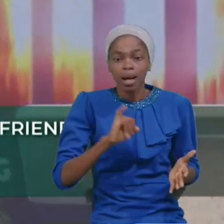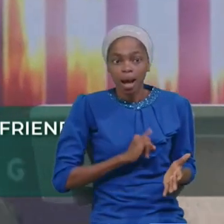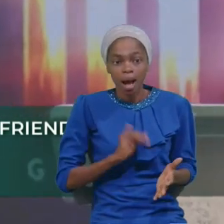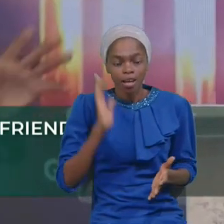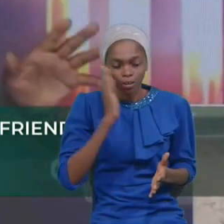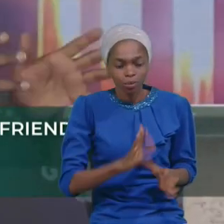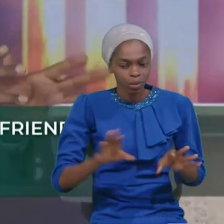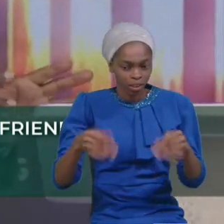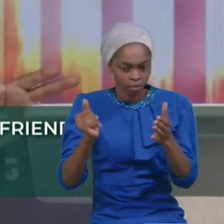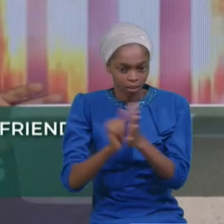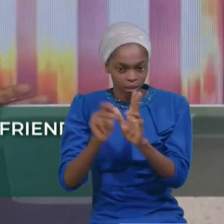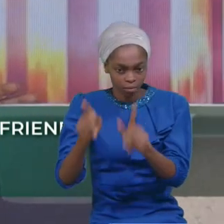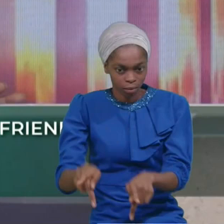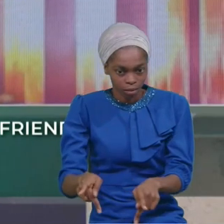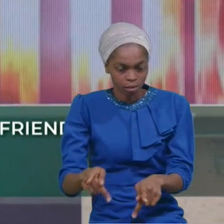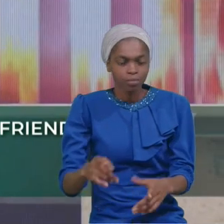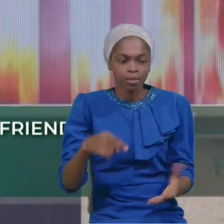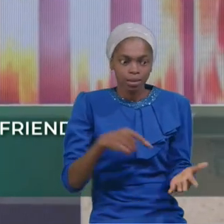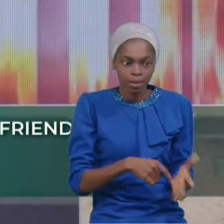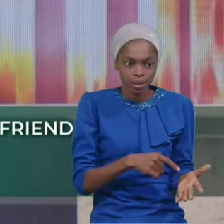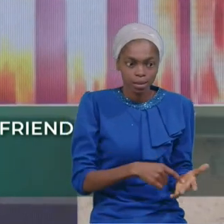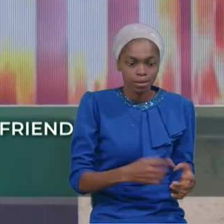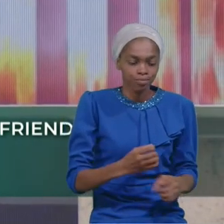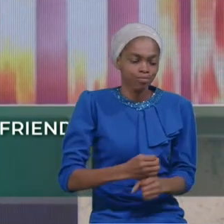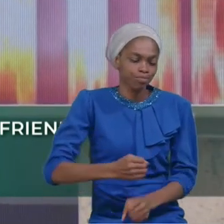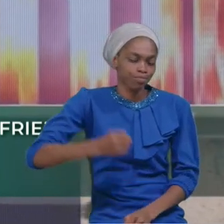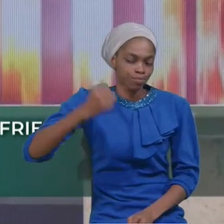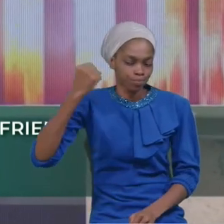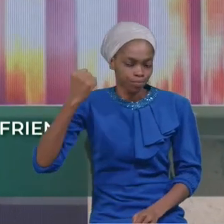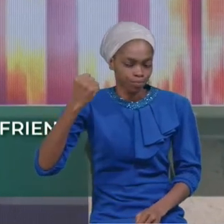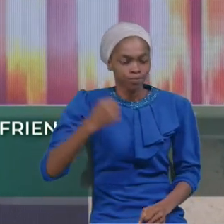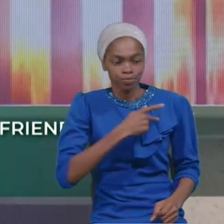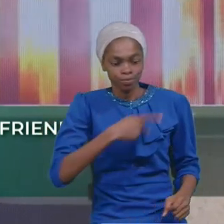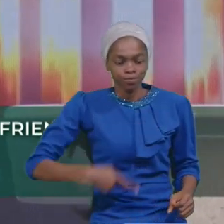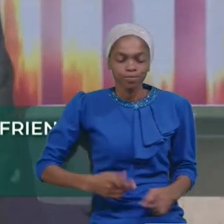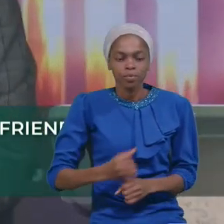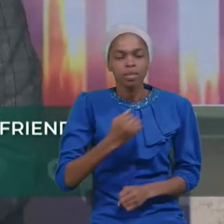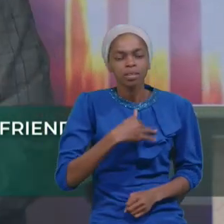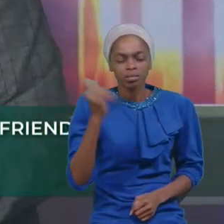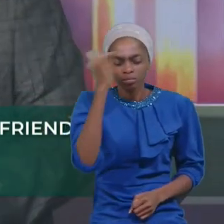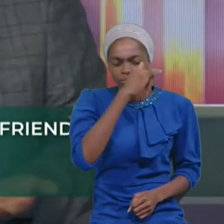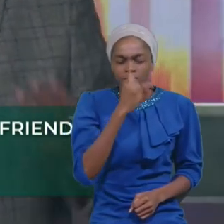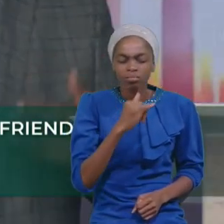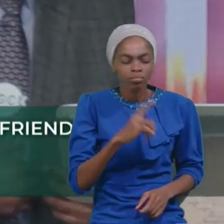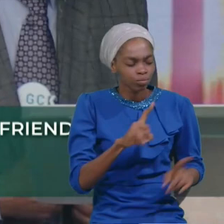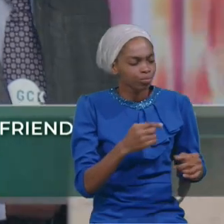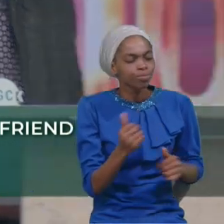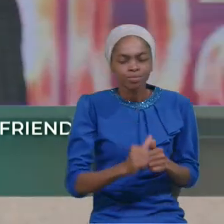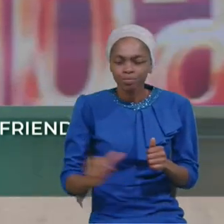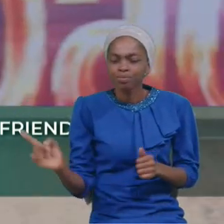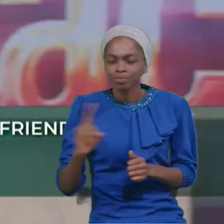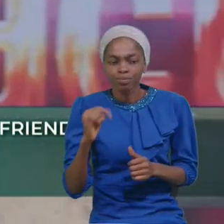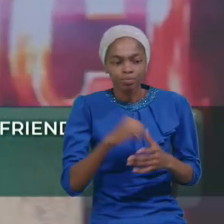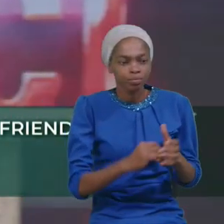nation, every corner, every community, every local government, everywhere. And then he came